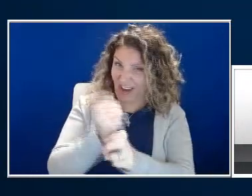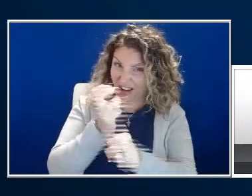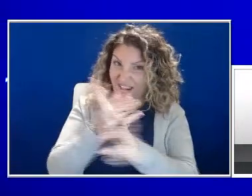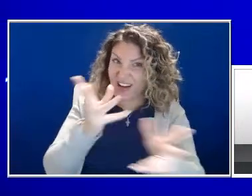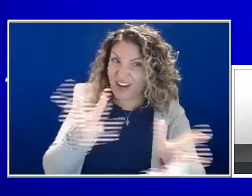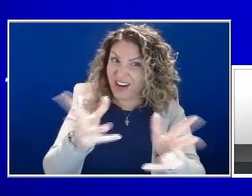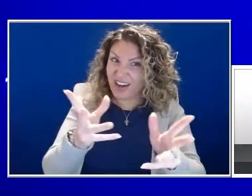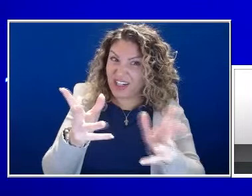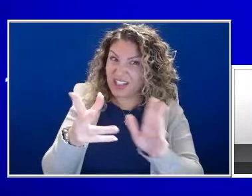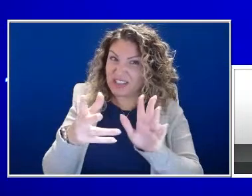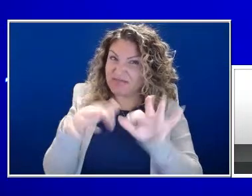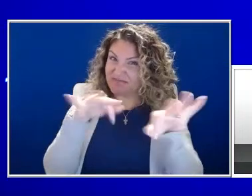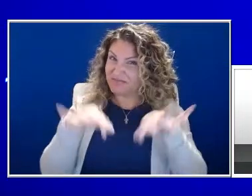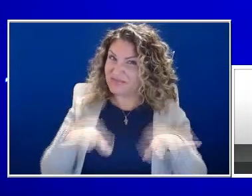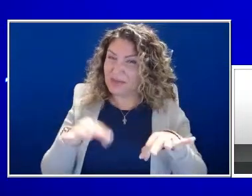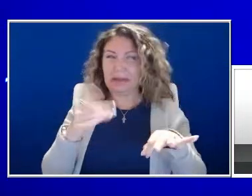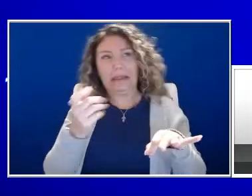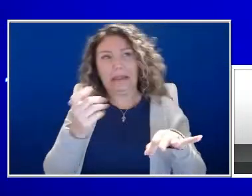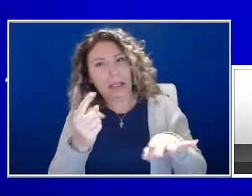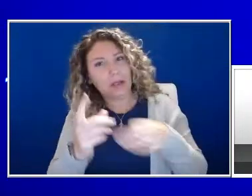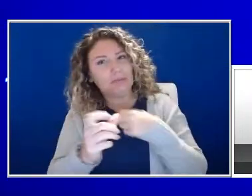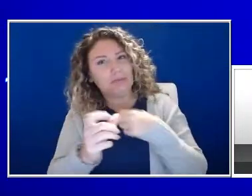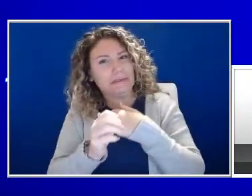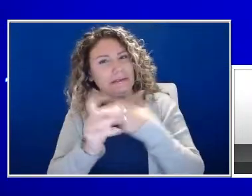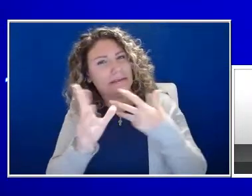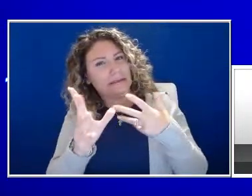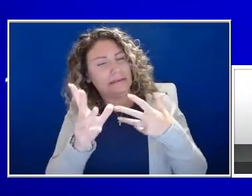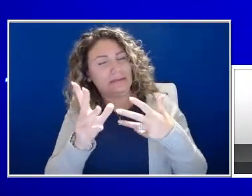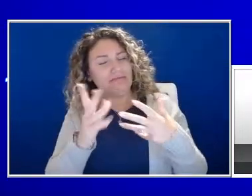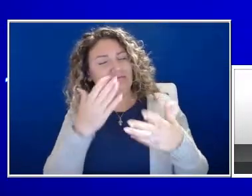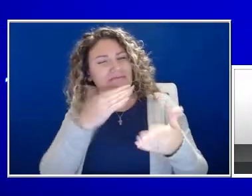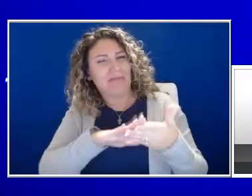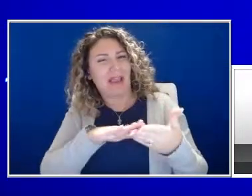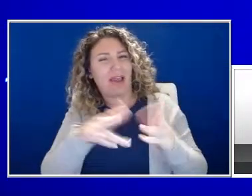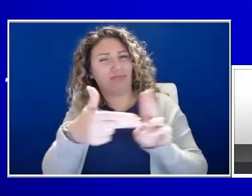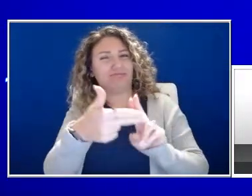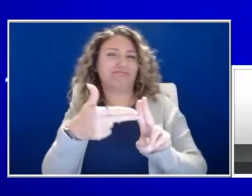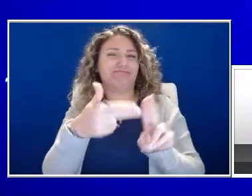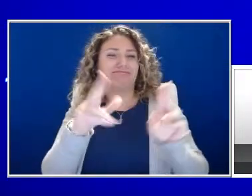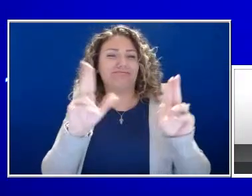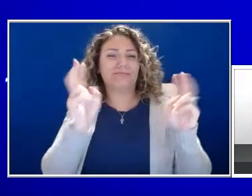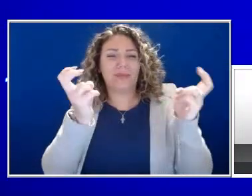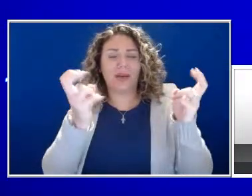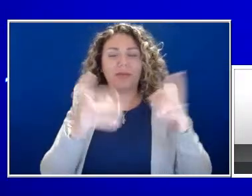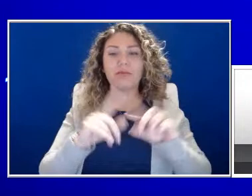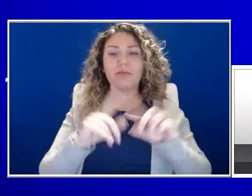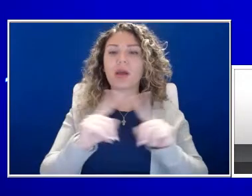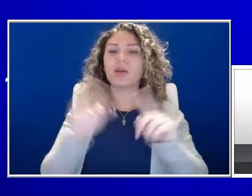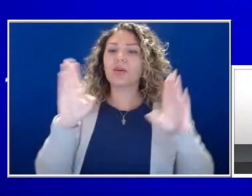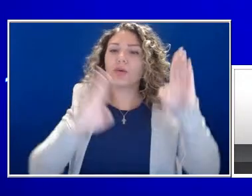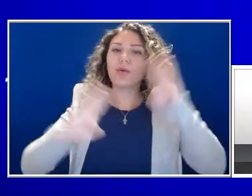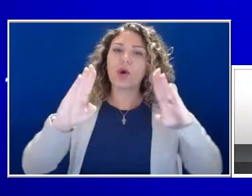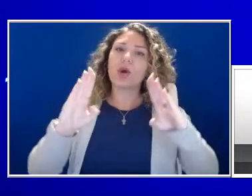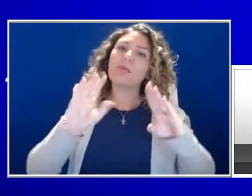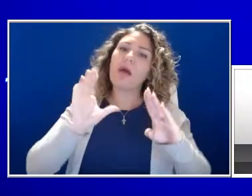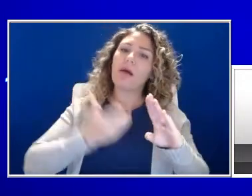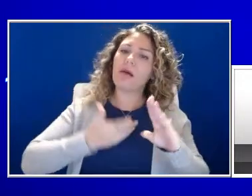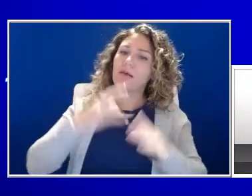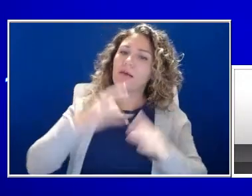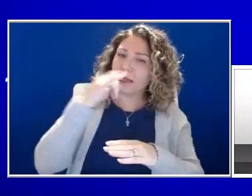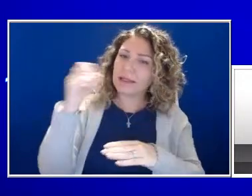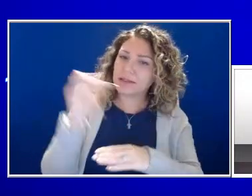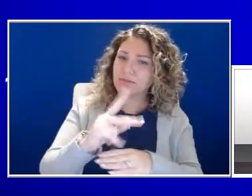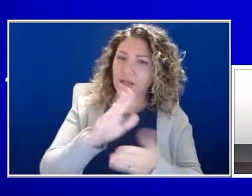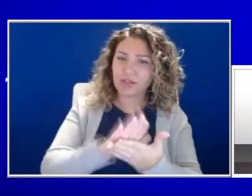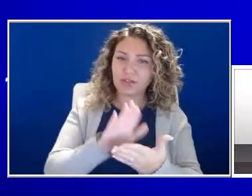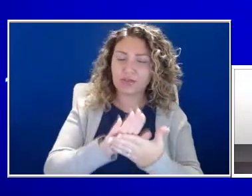a little harsh, I think, at this point, but certainly something for us to continue to be worried about as get our kids back to school and